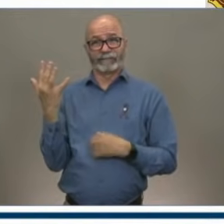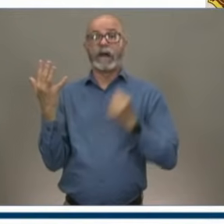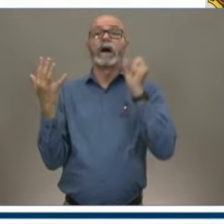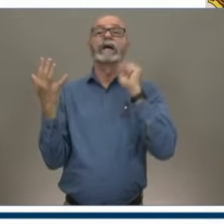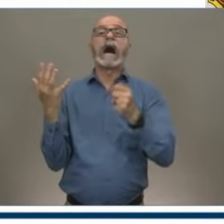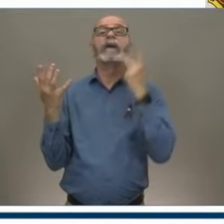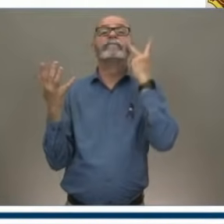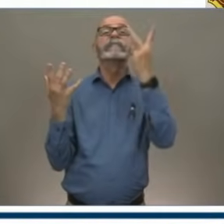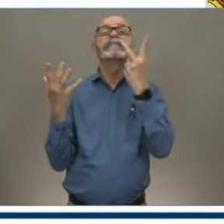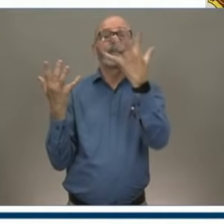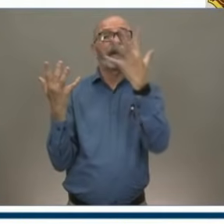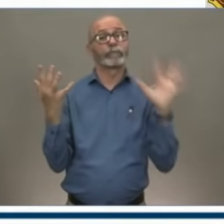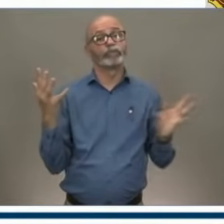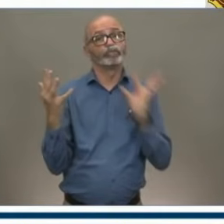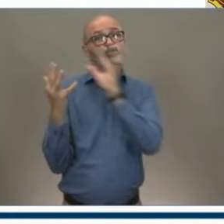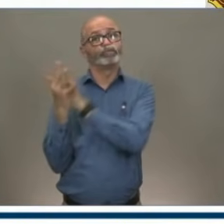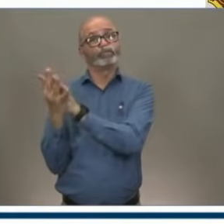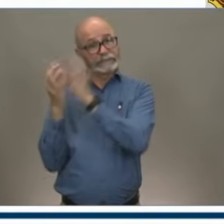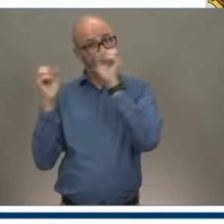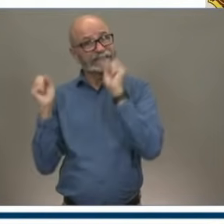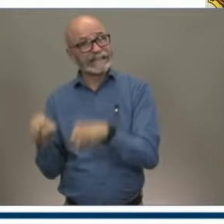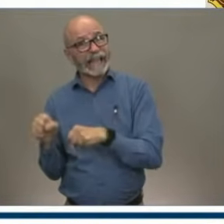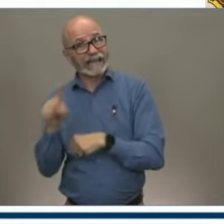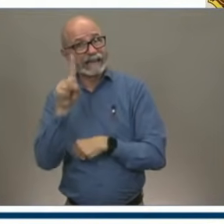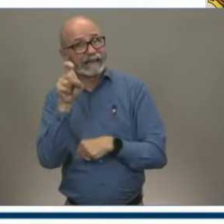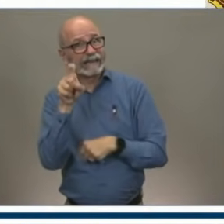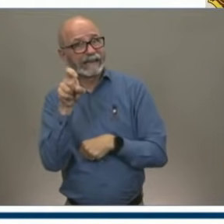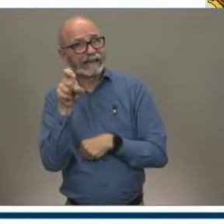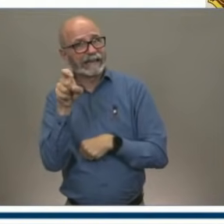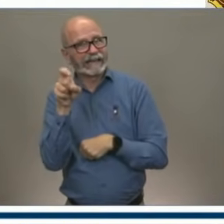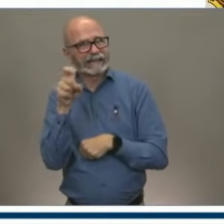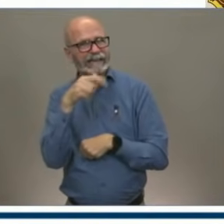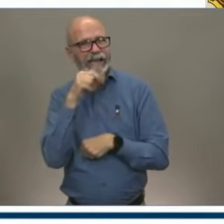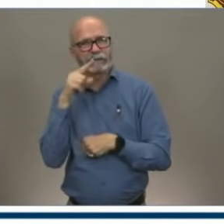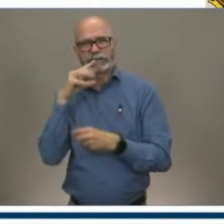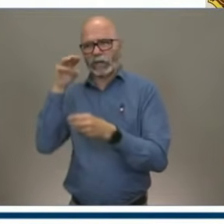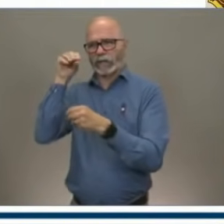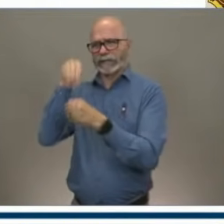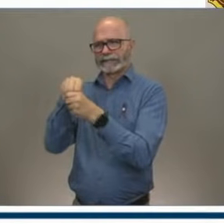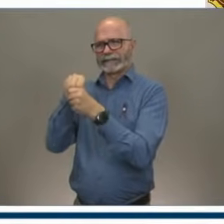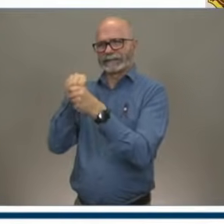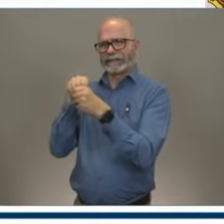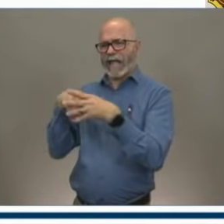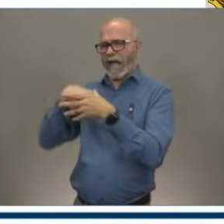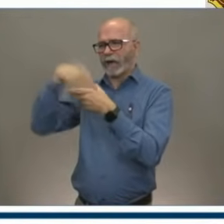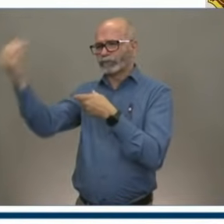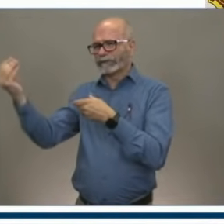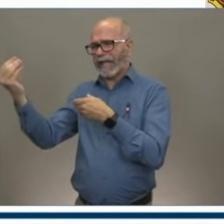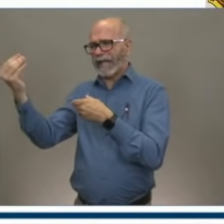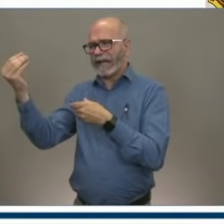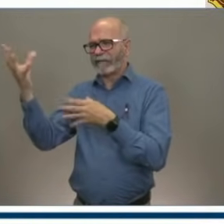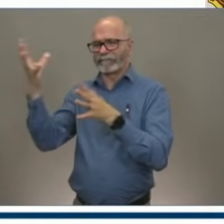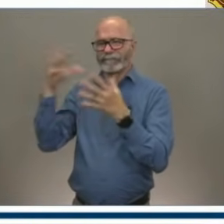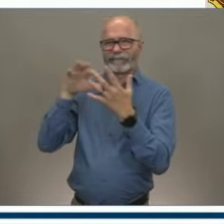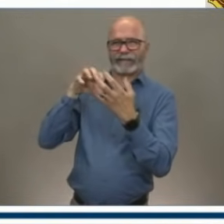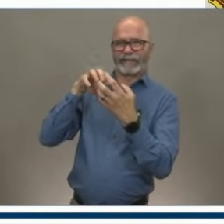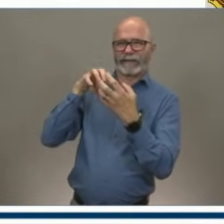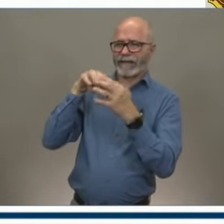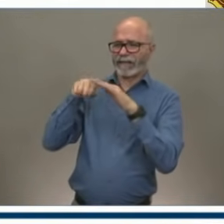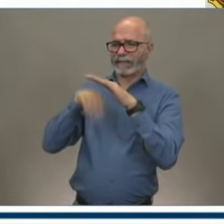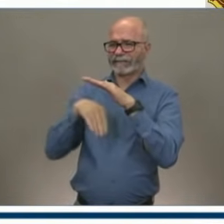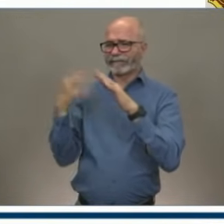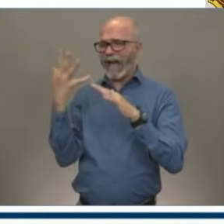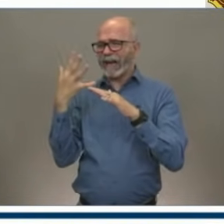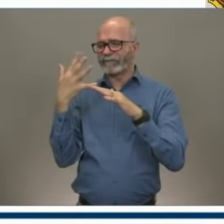no more. But then it right after says indoor and outdoor gathering limit is no more than 5 people with social